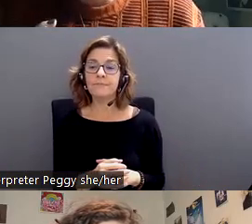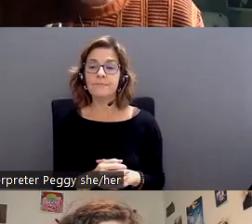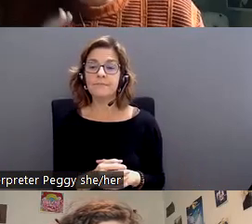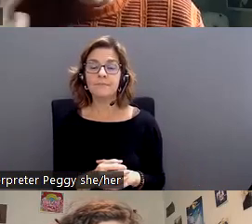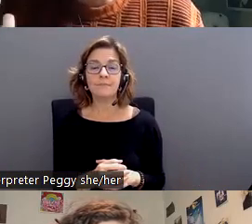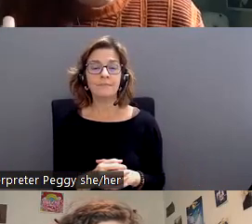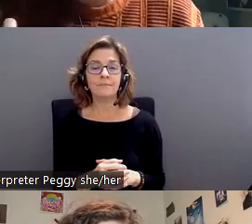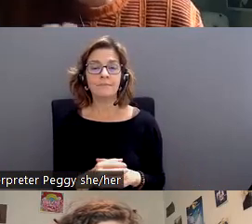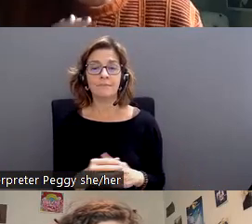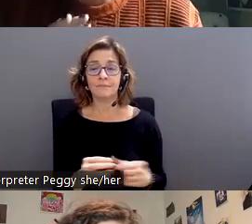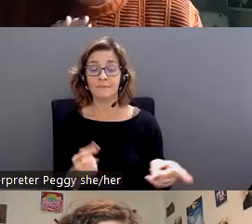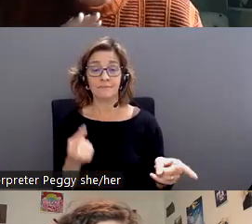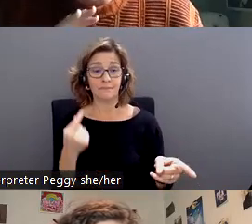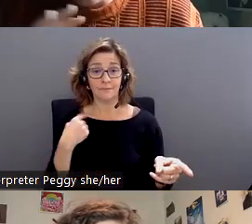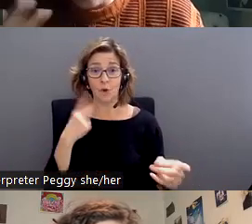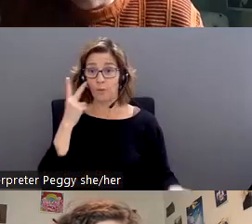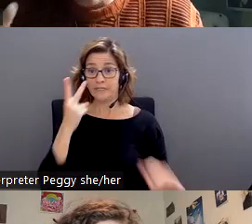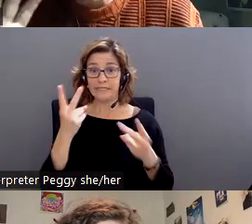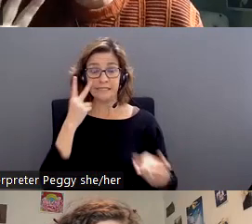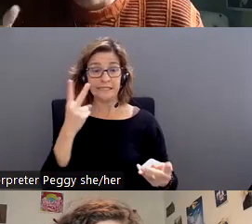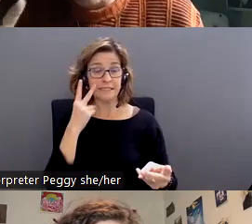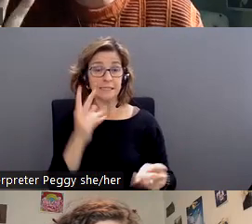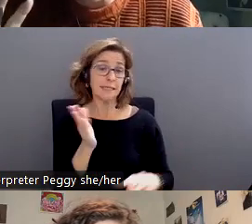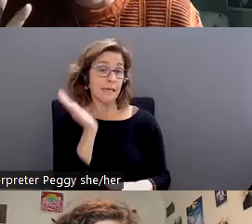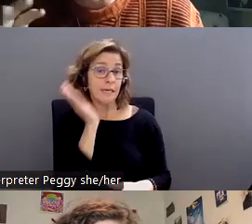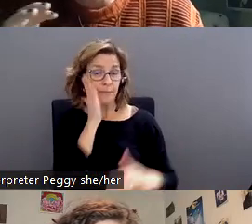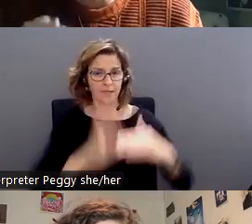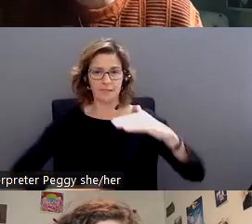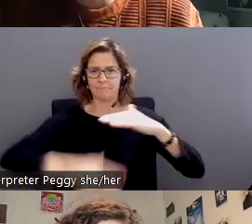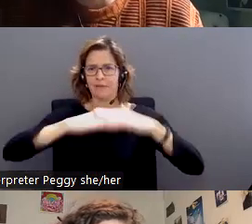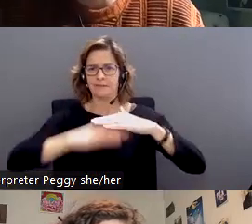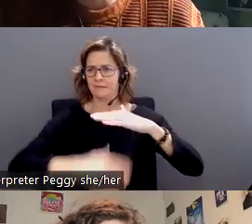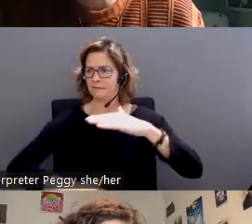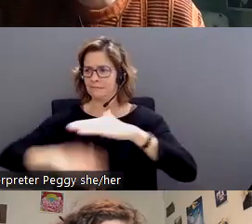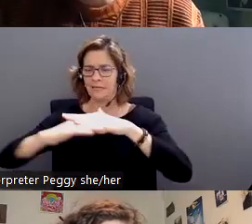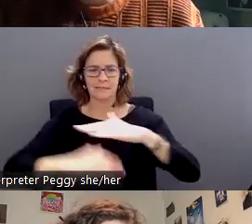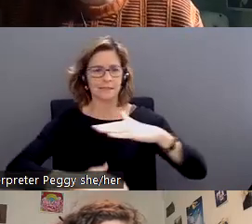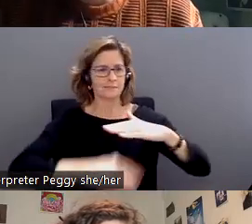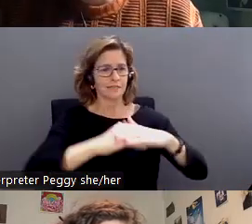issues with capacity, I mean, we're just so stretched thin in terms of